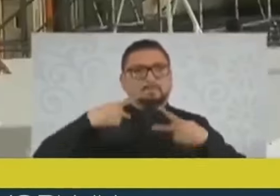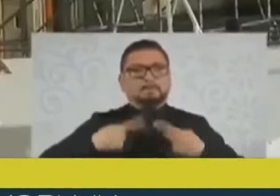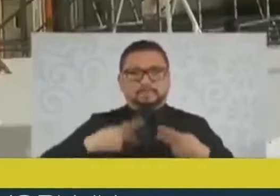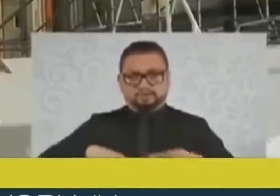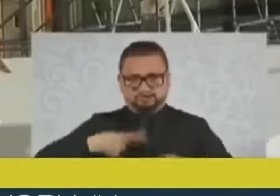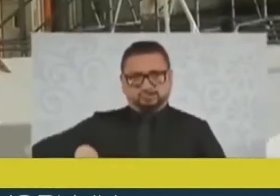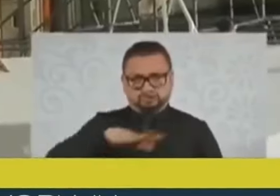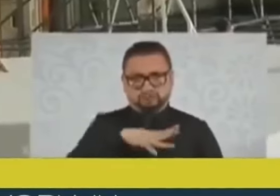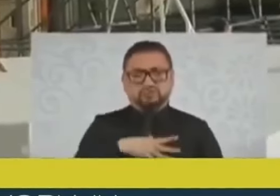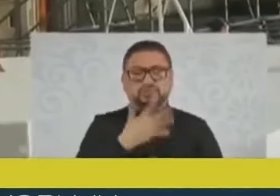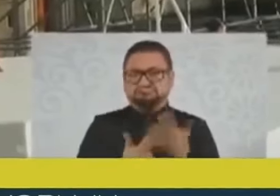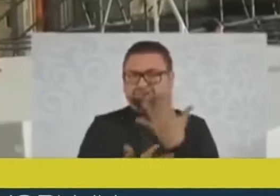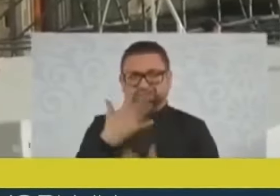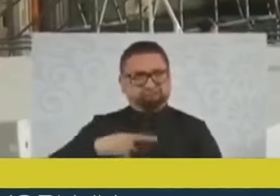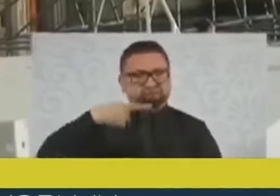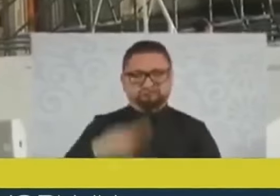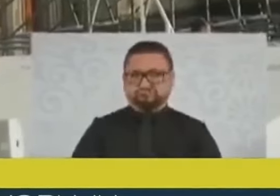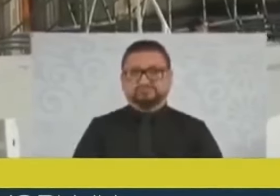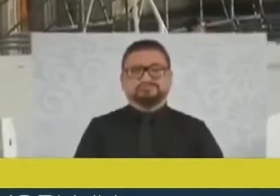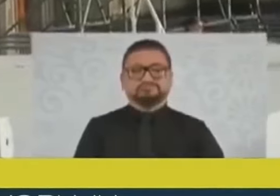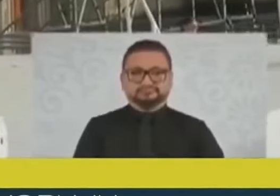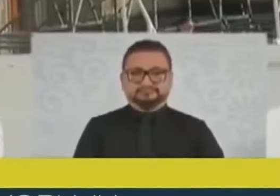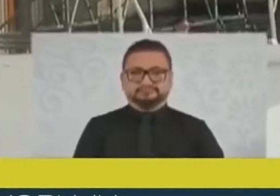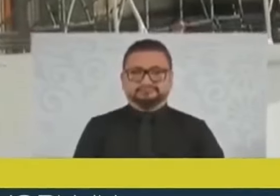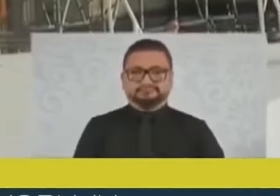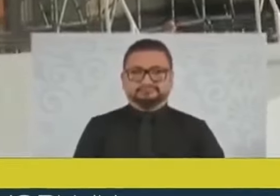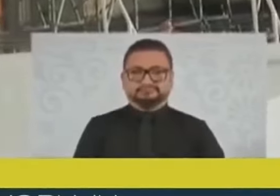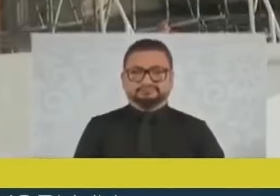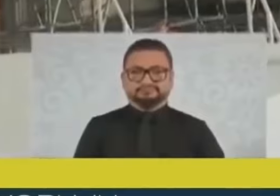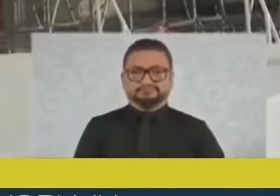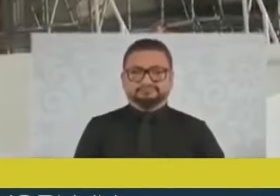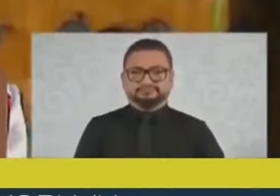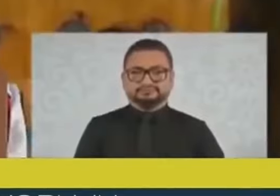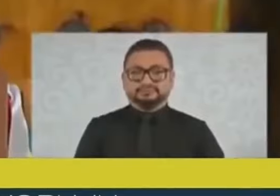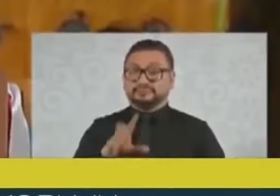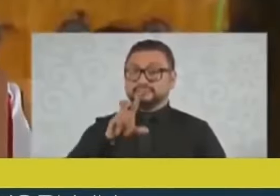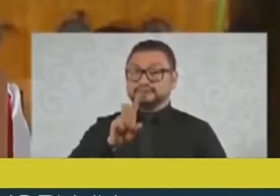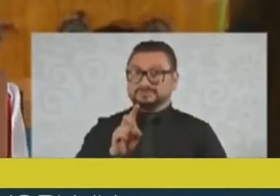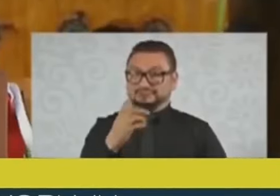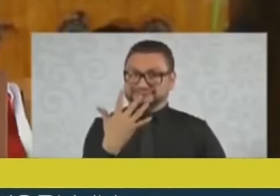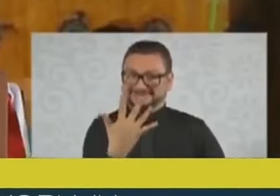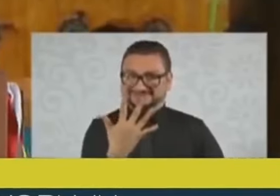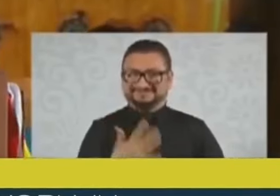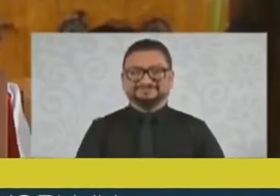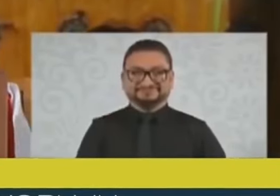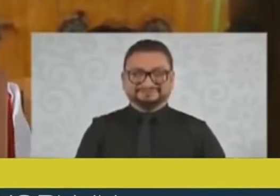technologies made in Mexico for Mexicans, for Mexican people.